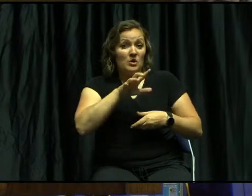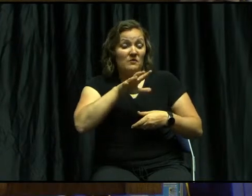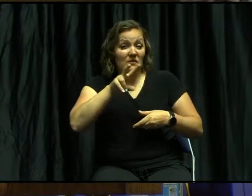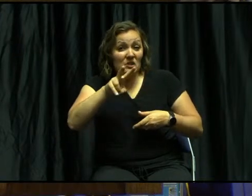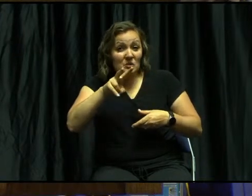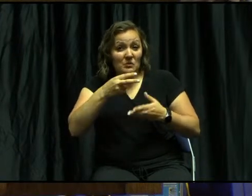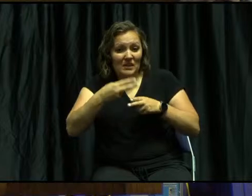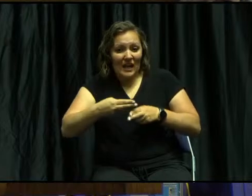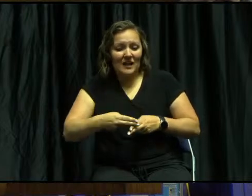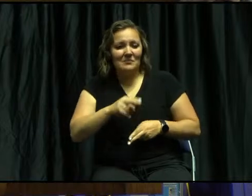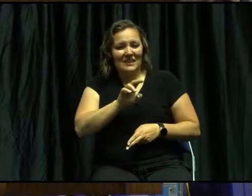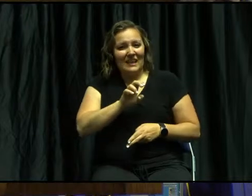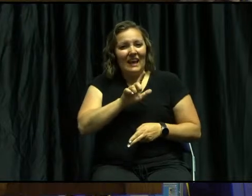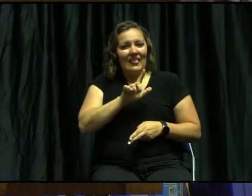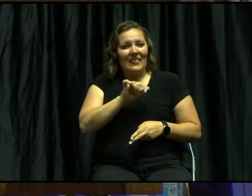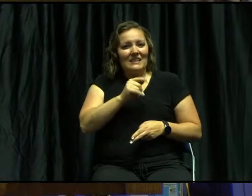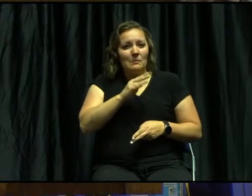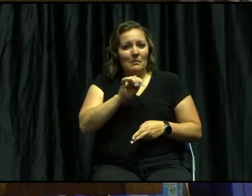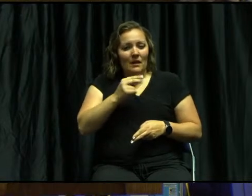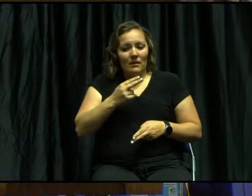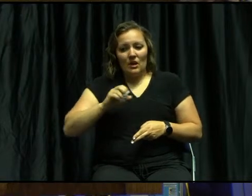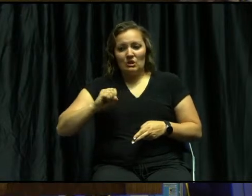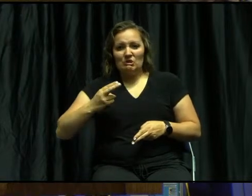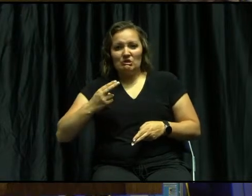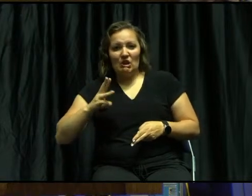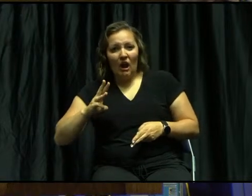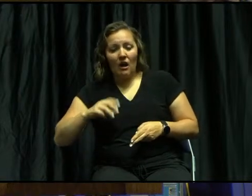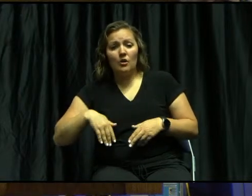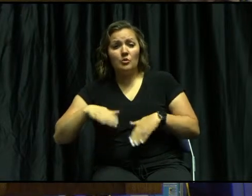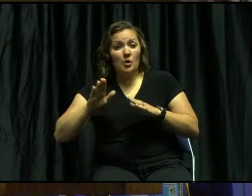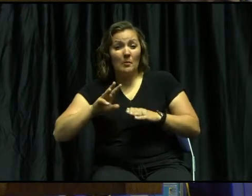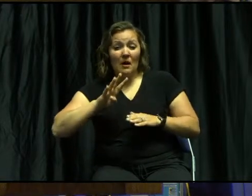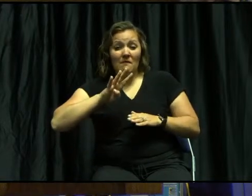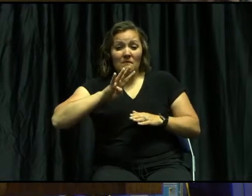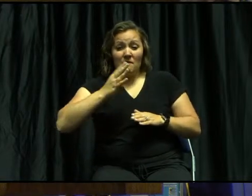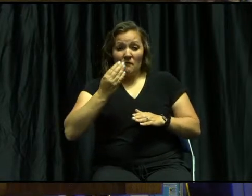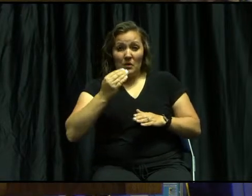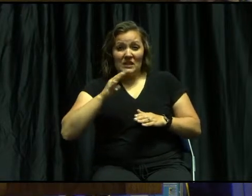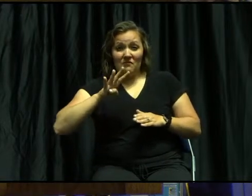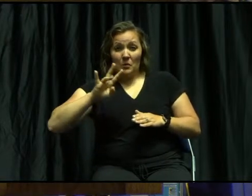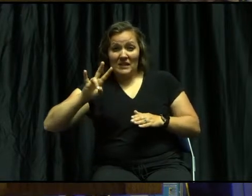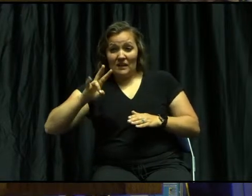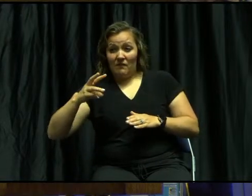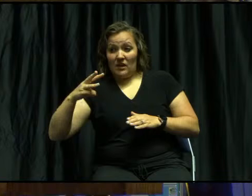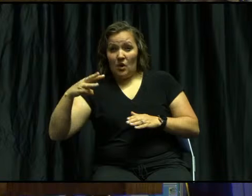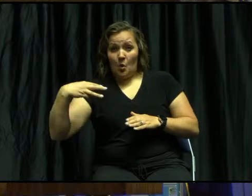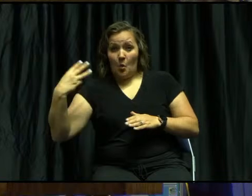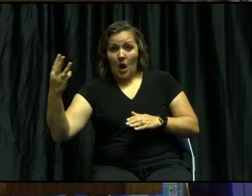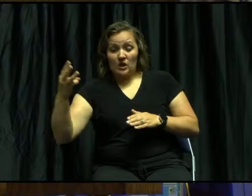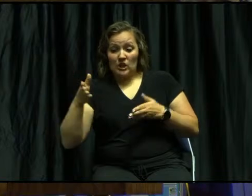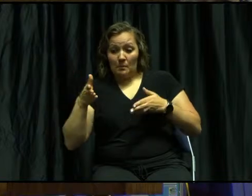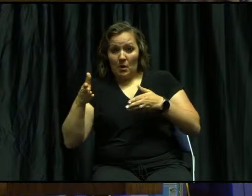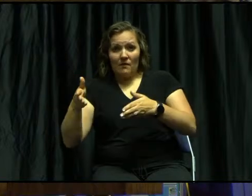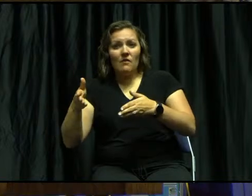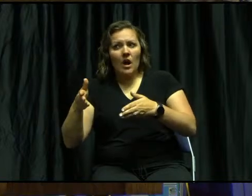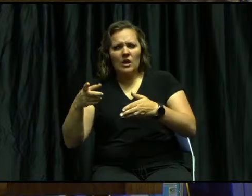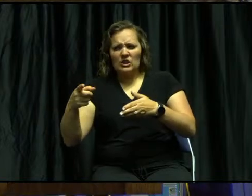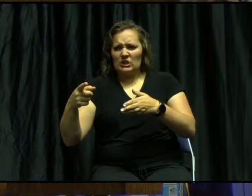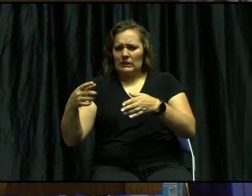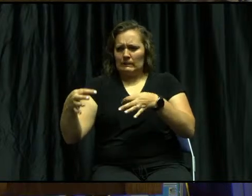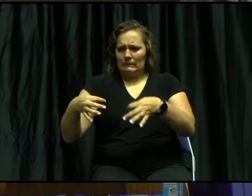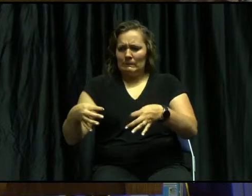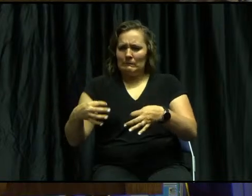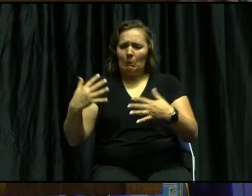Shaw, a student who grew up on 1447 Washington Boulevard on what she described as the noisy end of